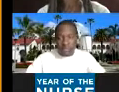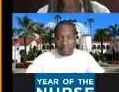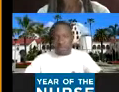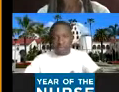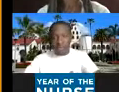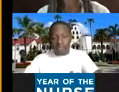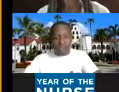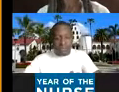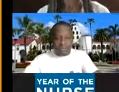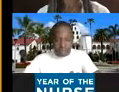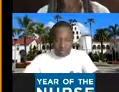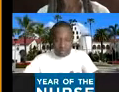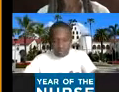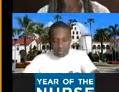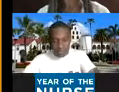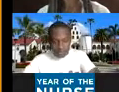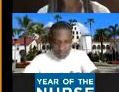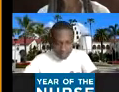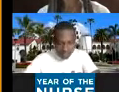other names, but